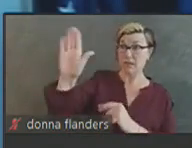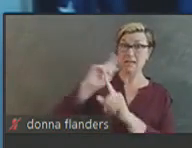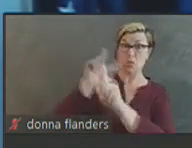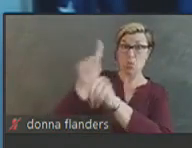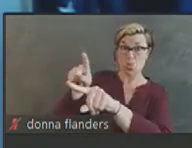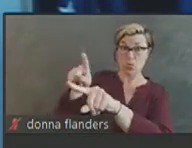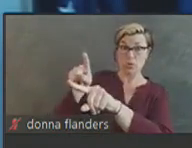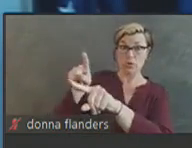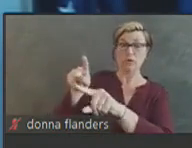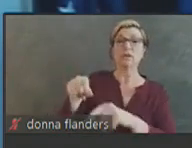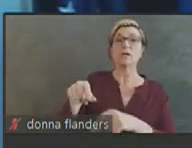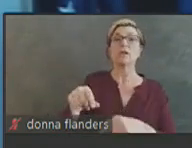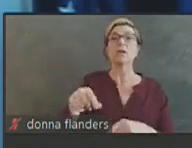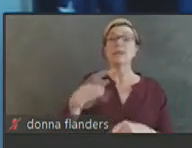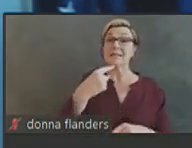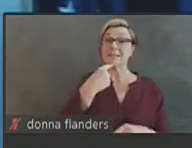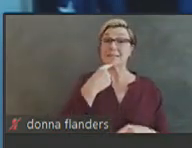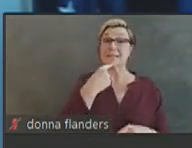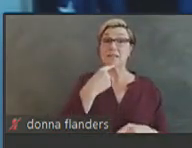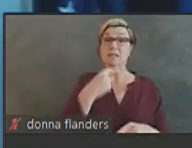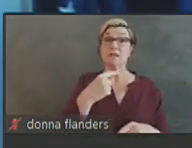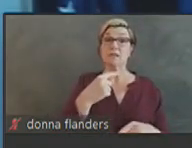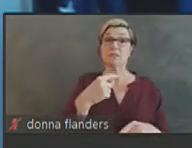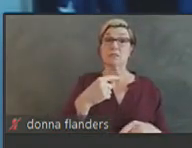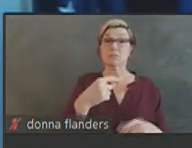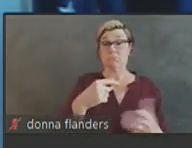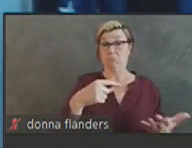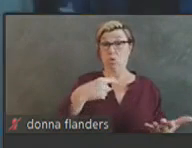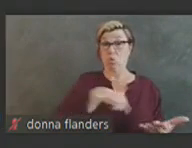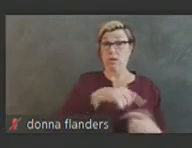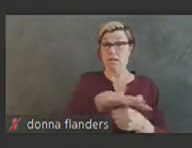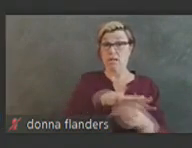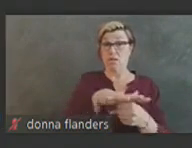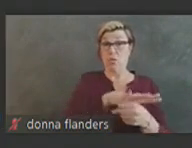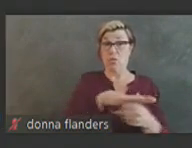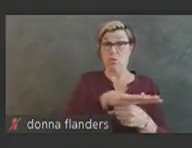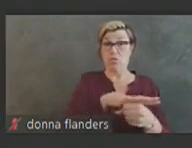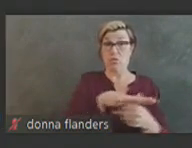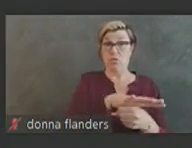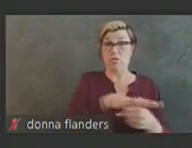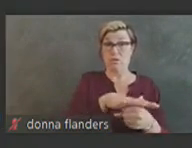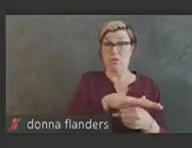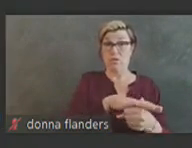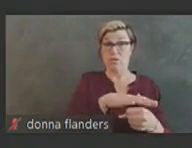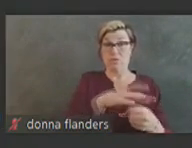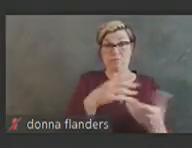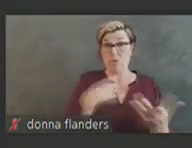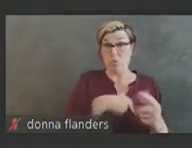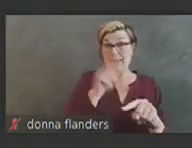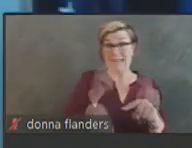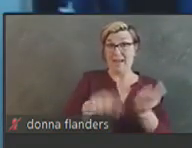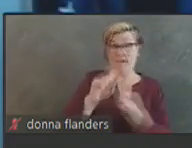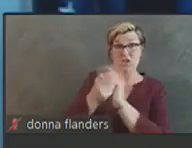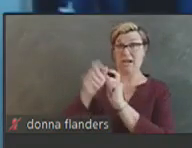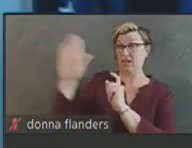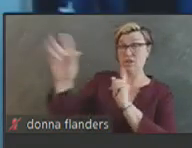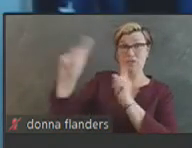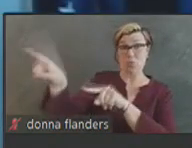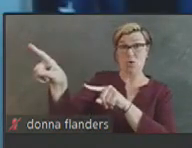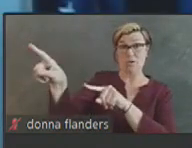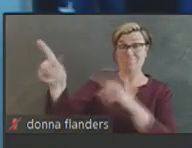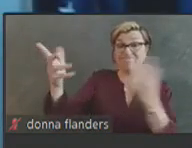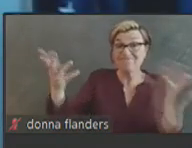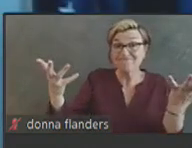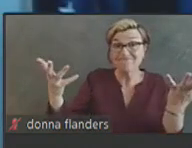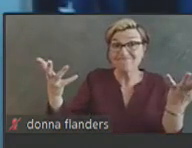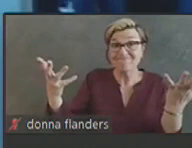issuing emergency orders. And that's not something to be debated. He's made the decision. But he does not exempt local